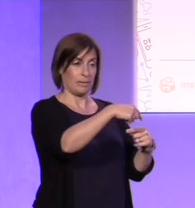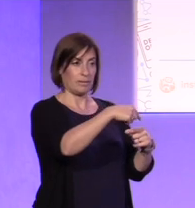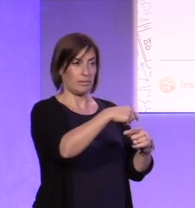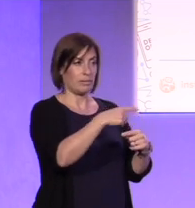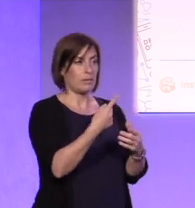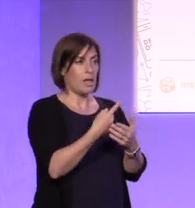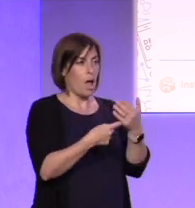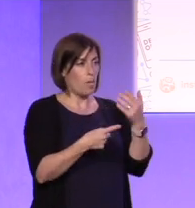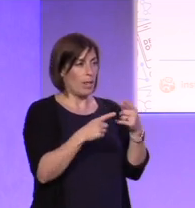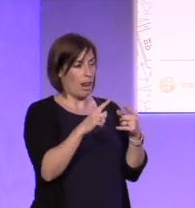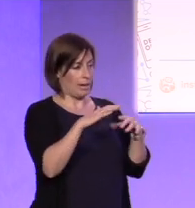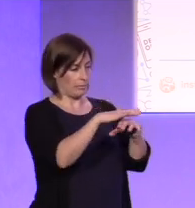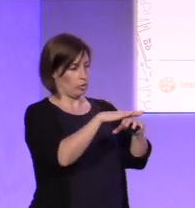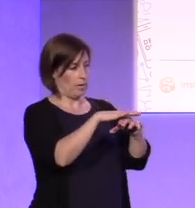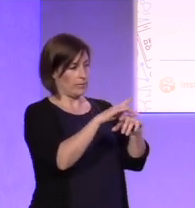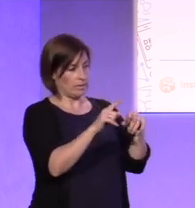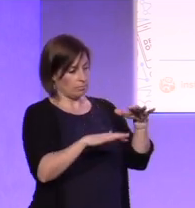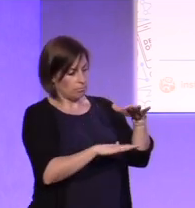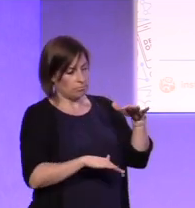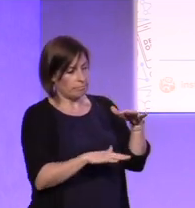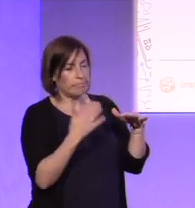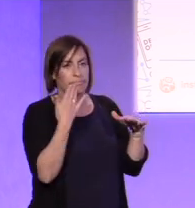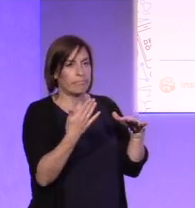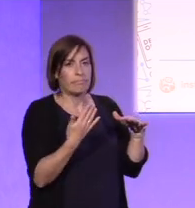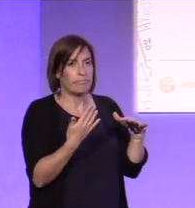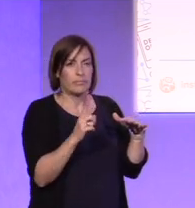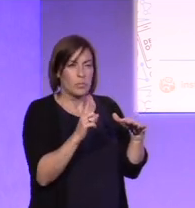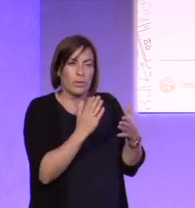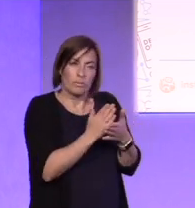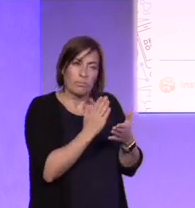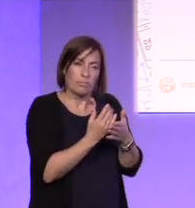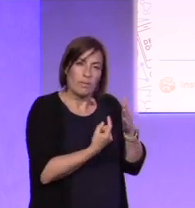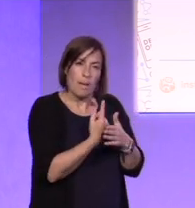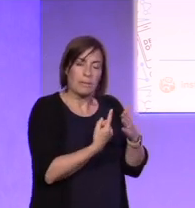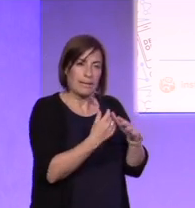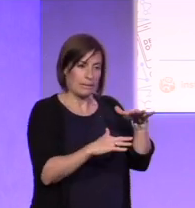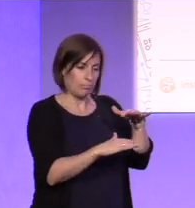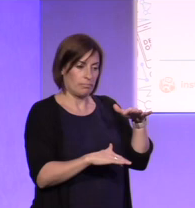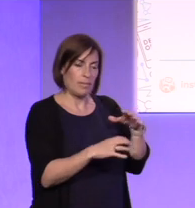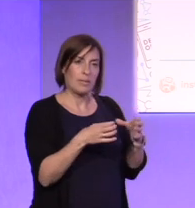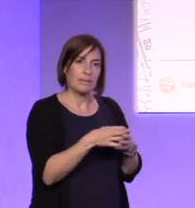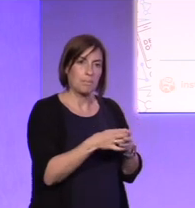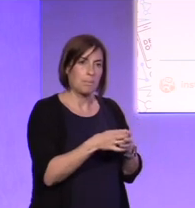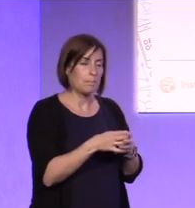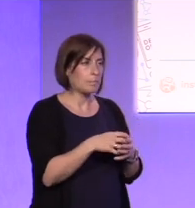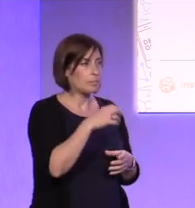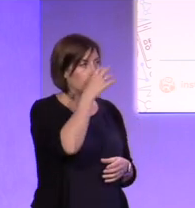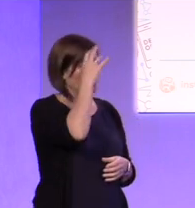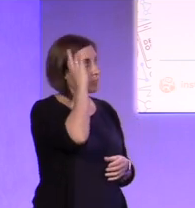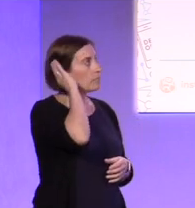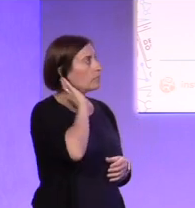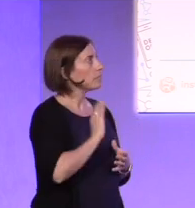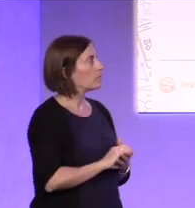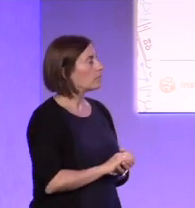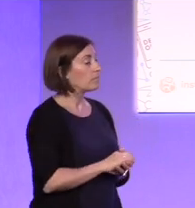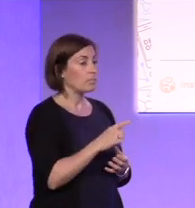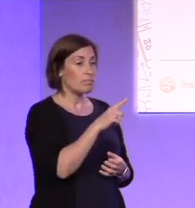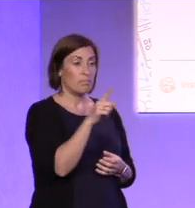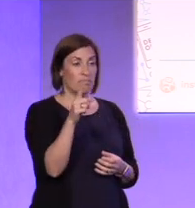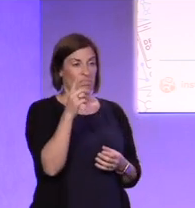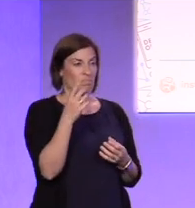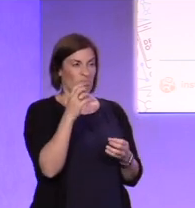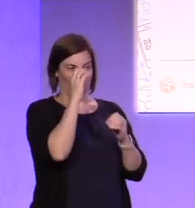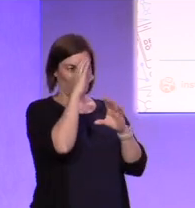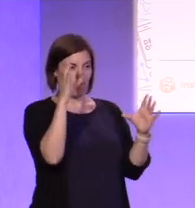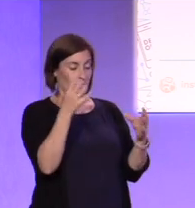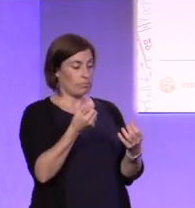surface. What's really going off is beneath the surface. If we want to make a car go faster, we don't start by moving the speedo up